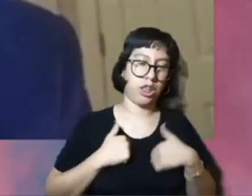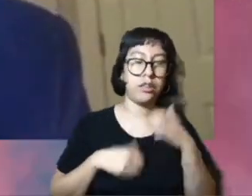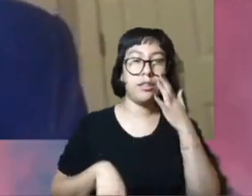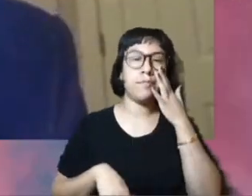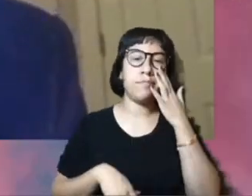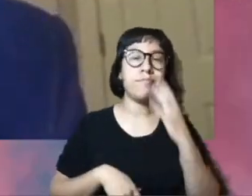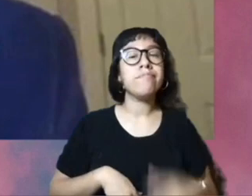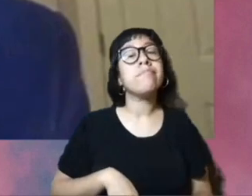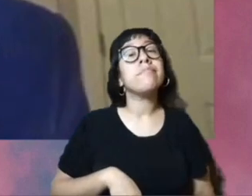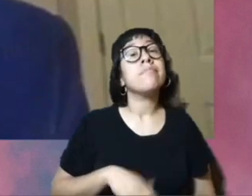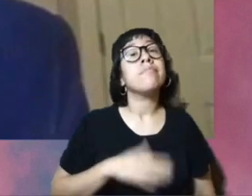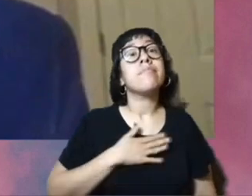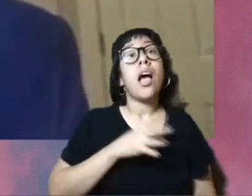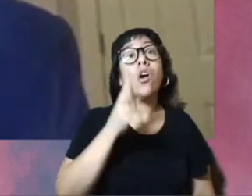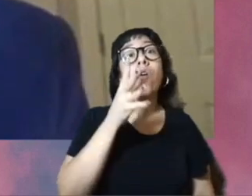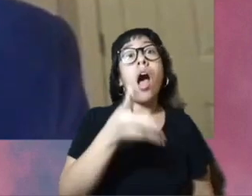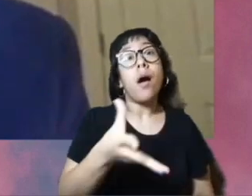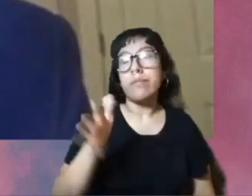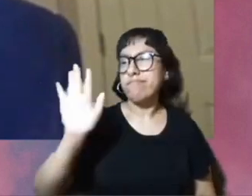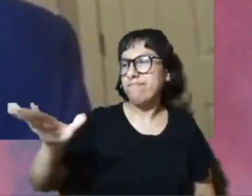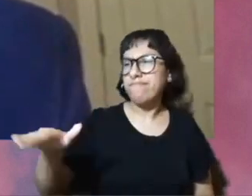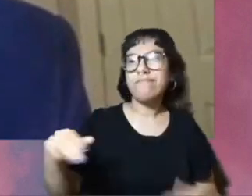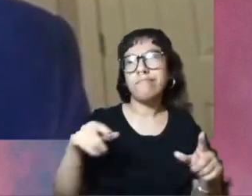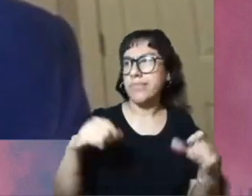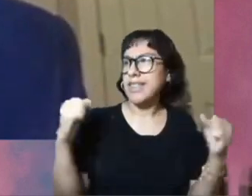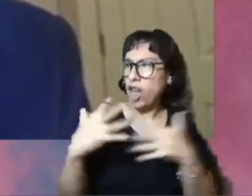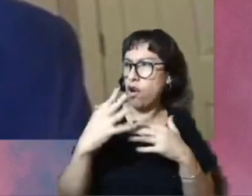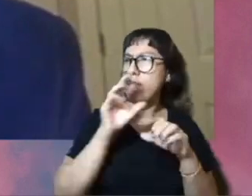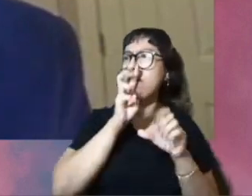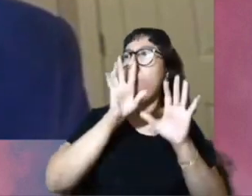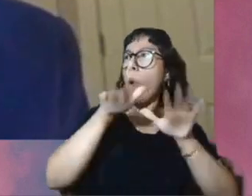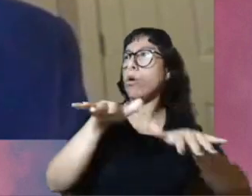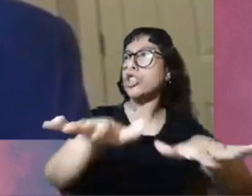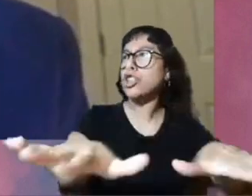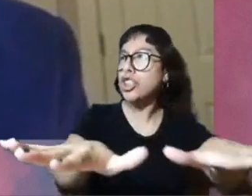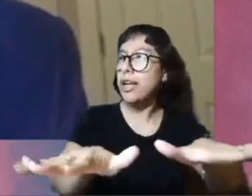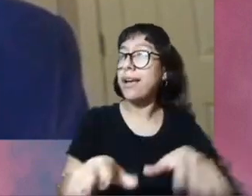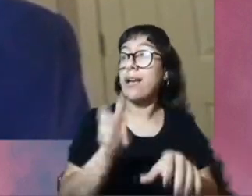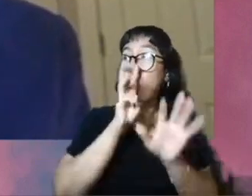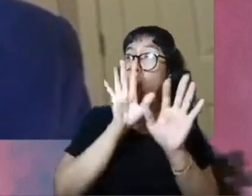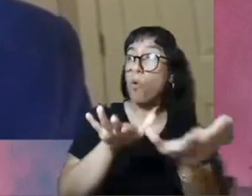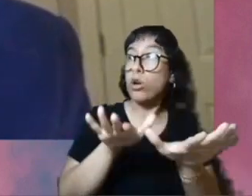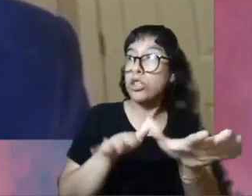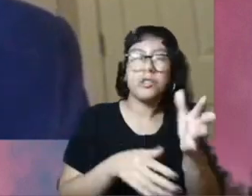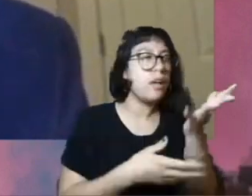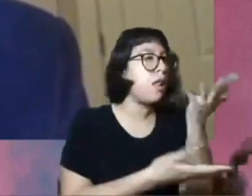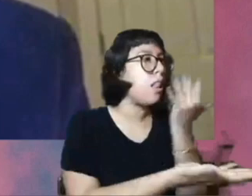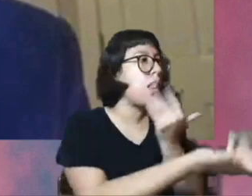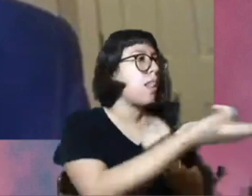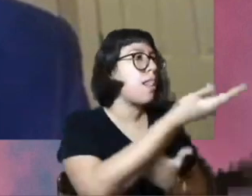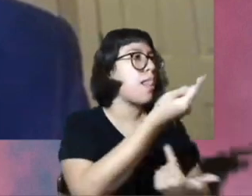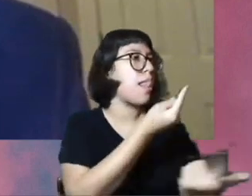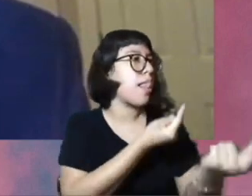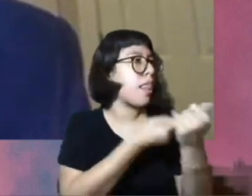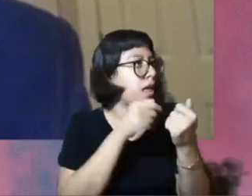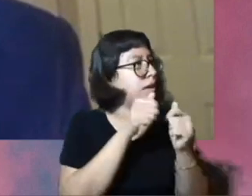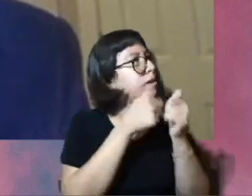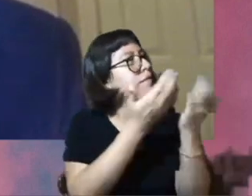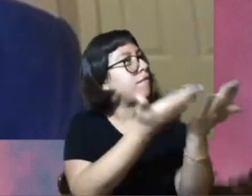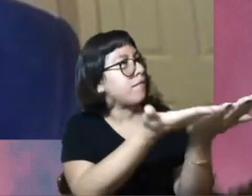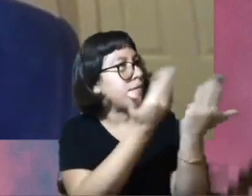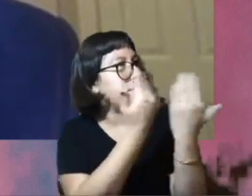My grandmother taught me to fear the ocean, to fear the voice behind the wave. It calls for you, but do not follow